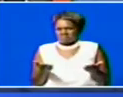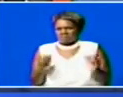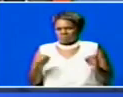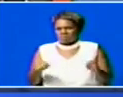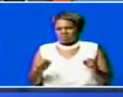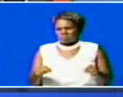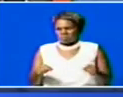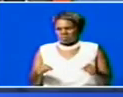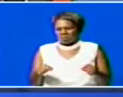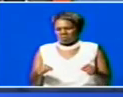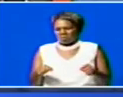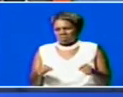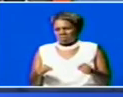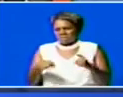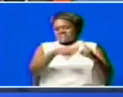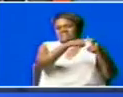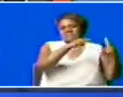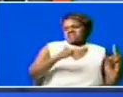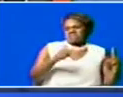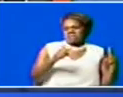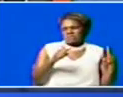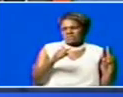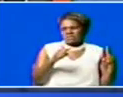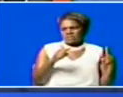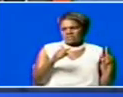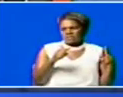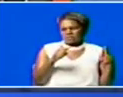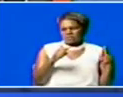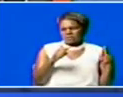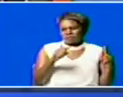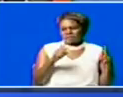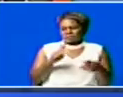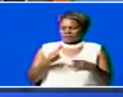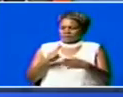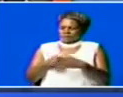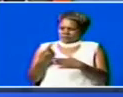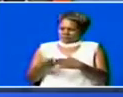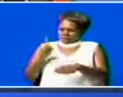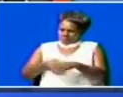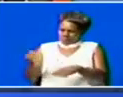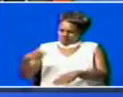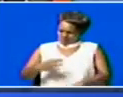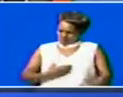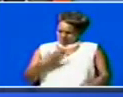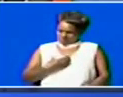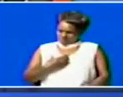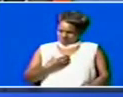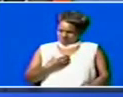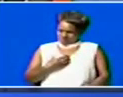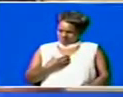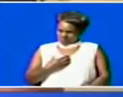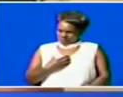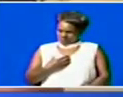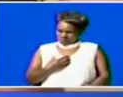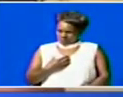could be mistreated or I could be killed for that matter. So I remember when they came to see me again, they didn't get a chance to